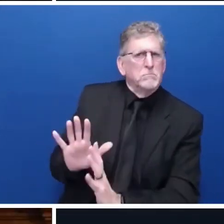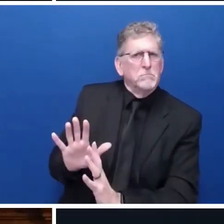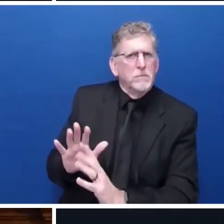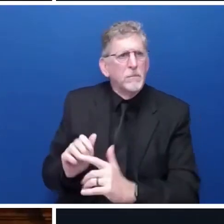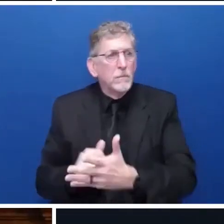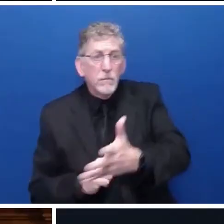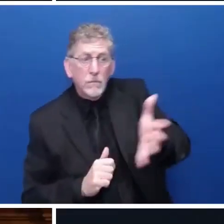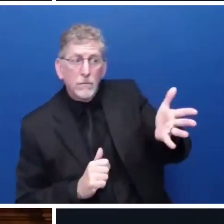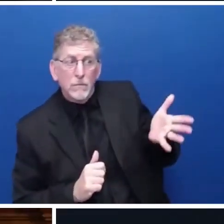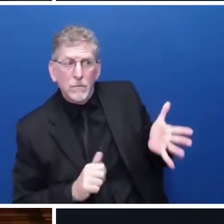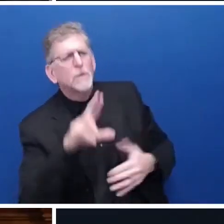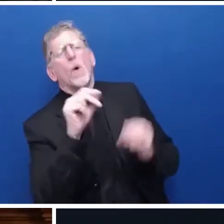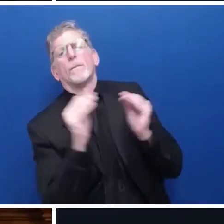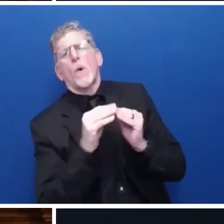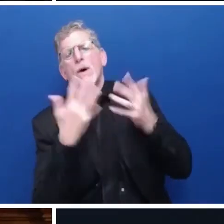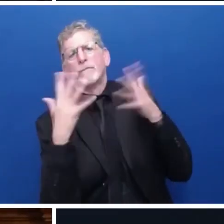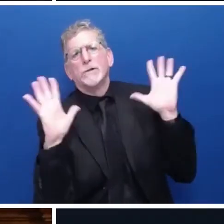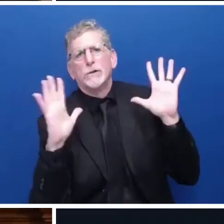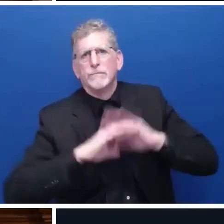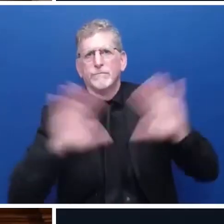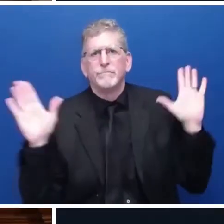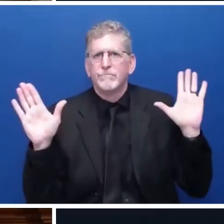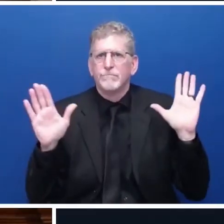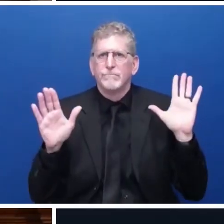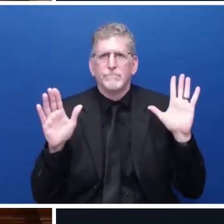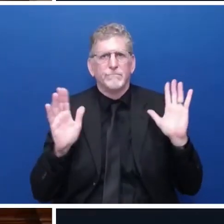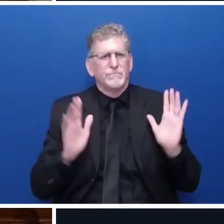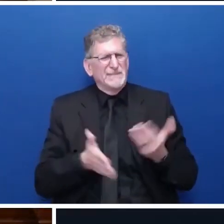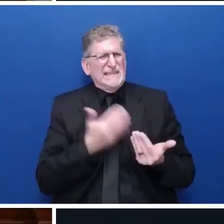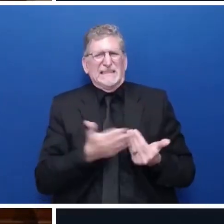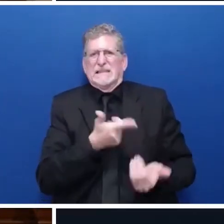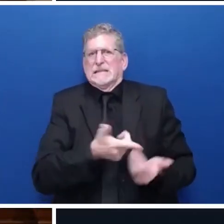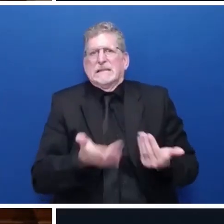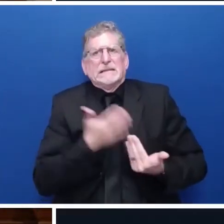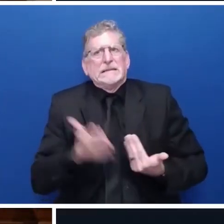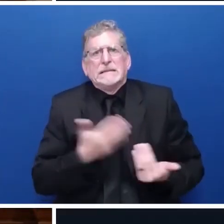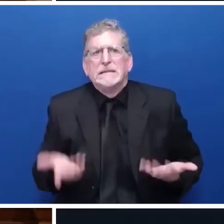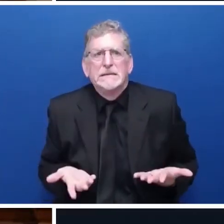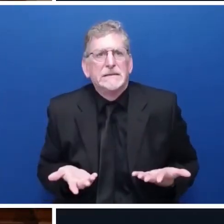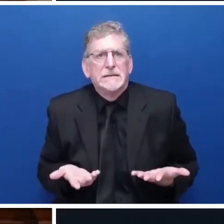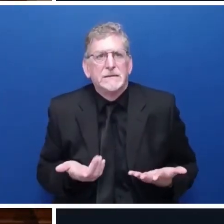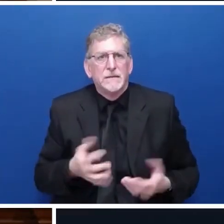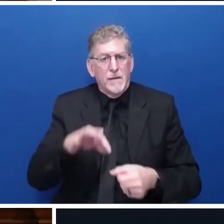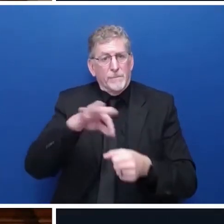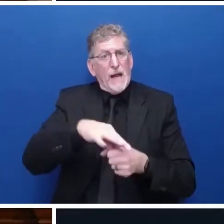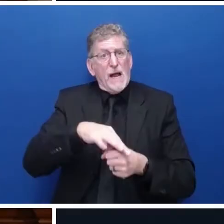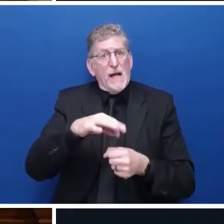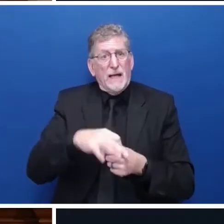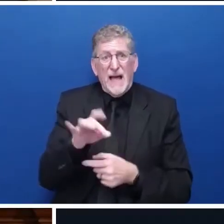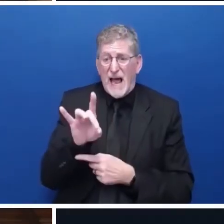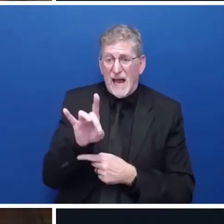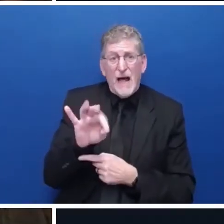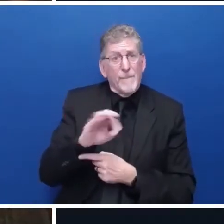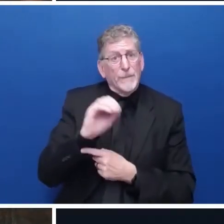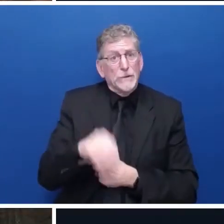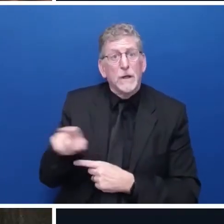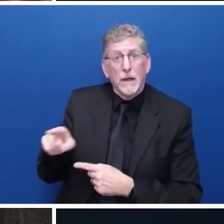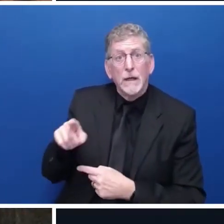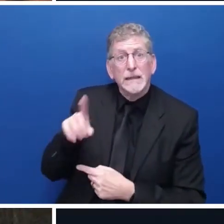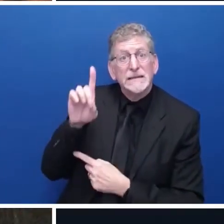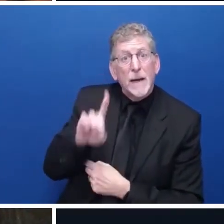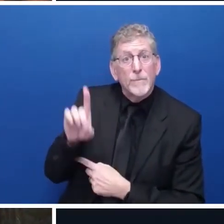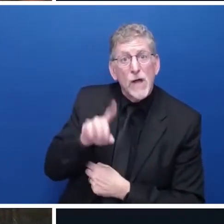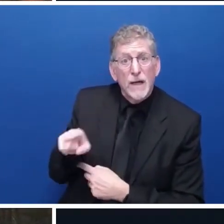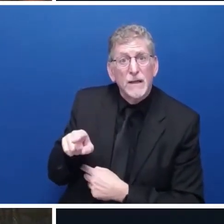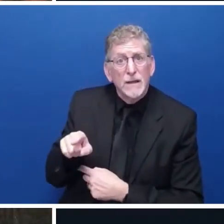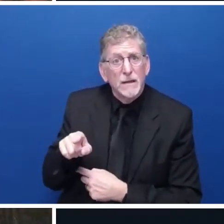And this should be an easy one. And by the way, it's polling at 89%, including Democrats. 89%.